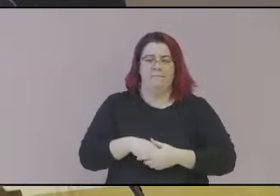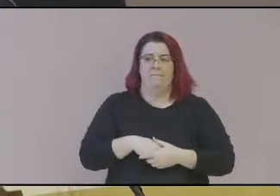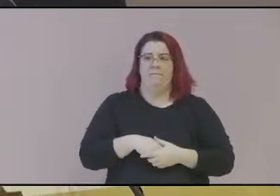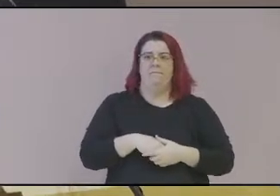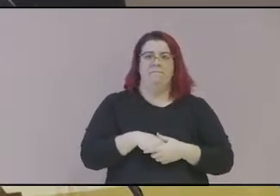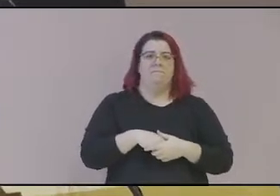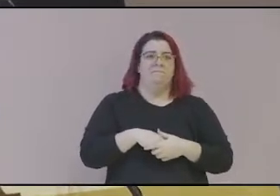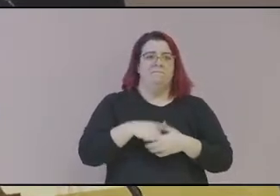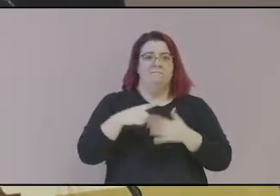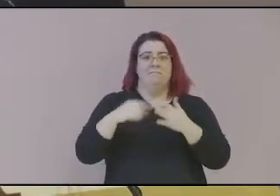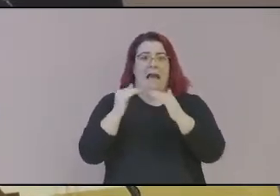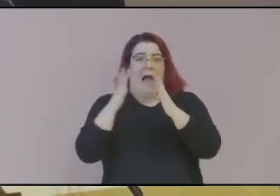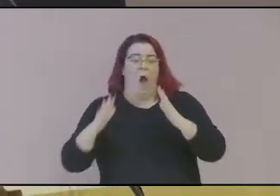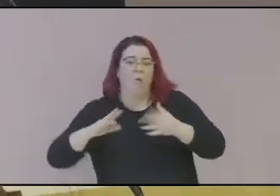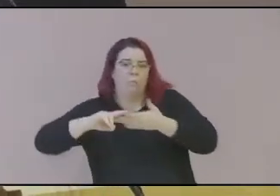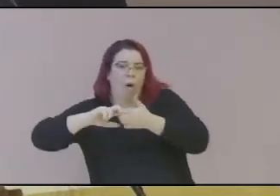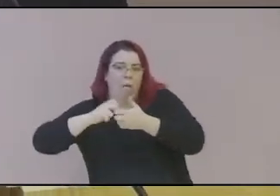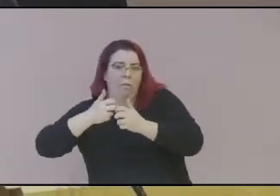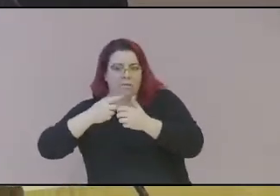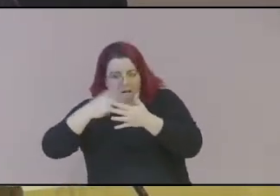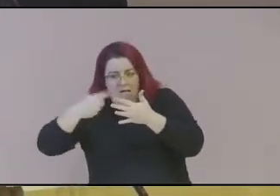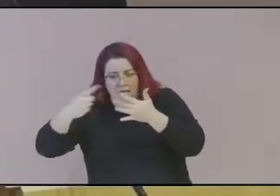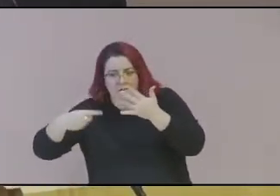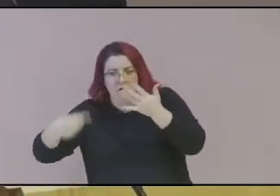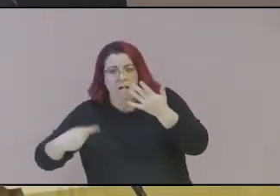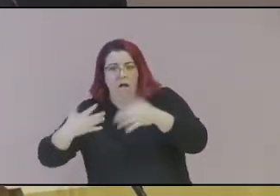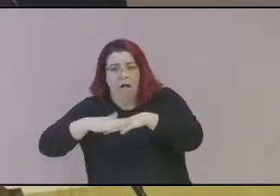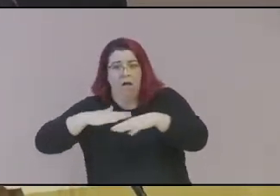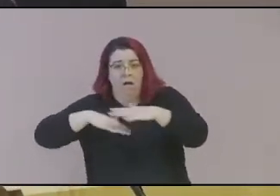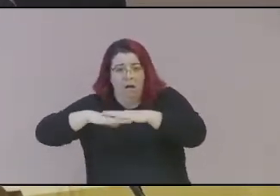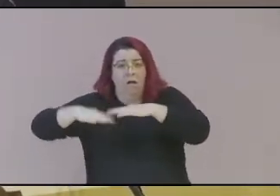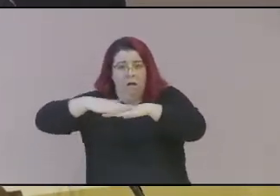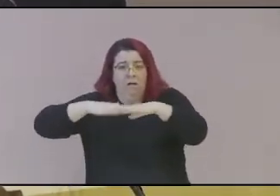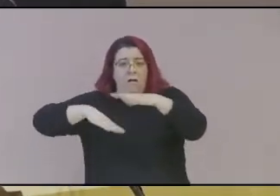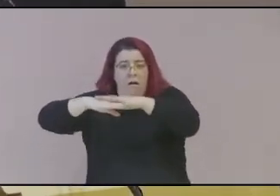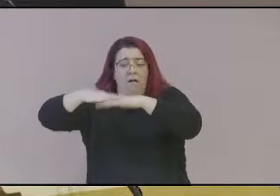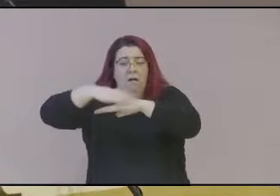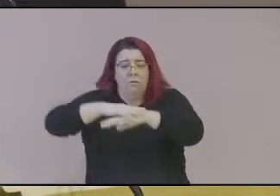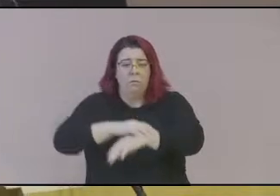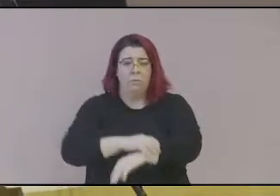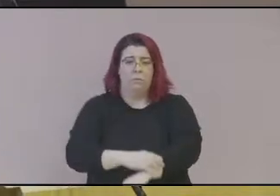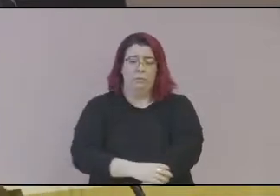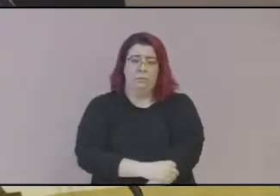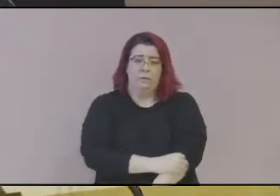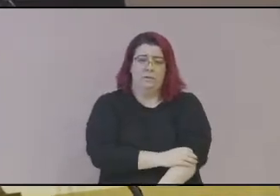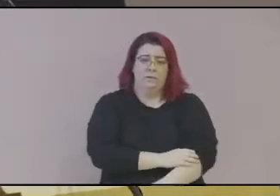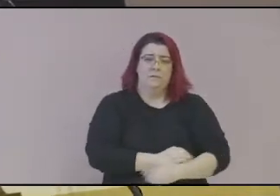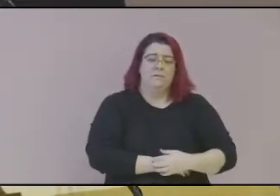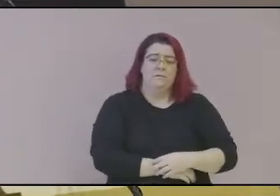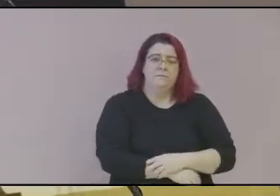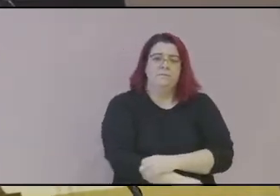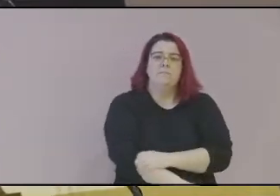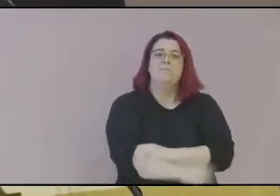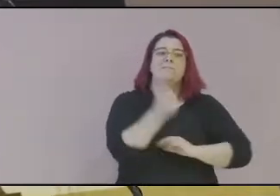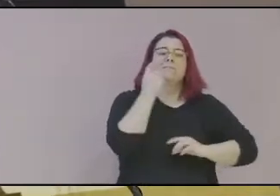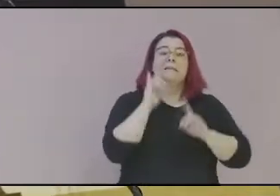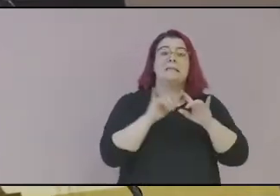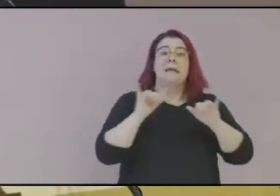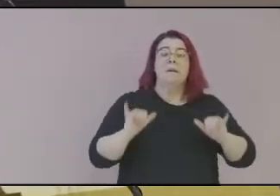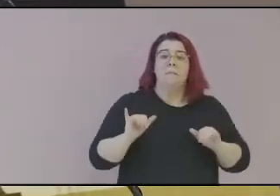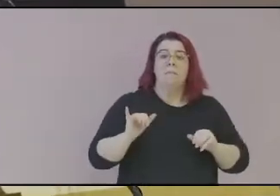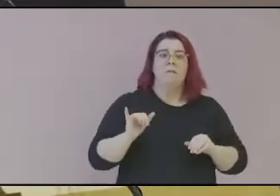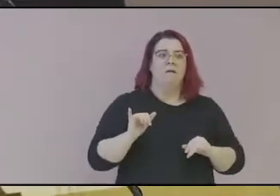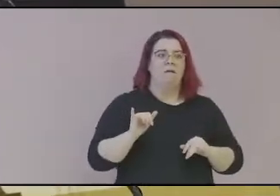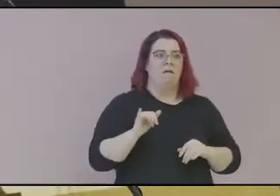itself. But at the same time, they marshaled disability expertise in practices such as accessible